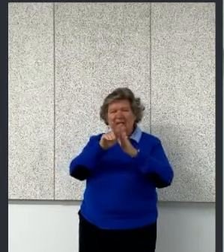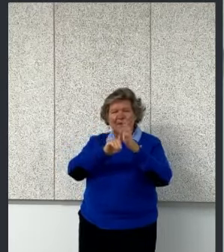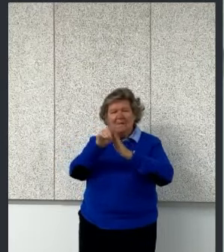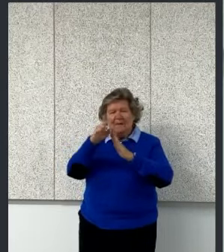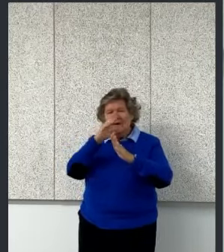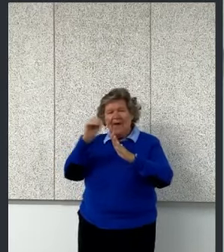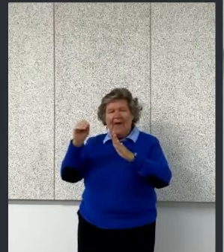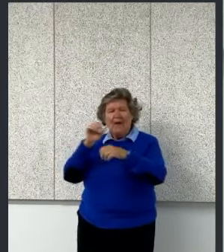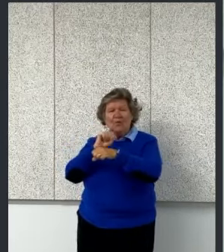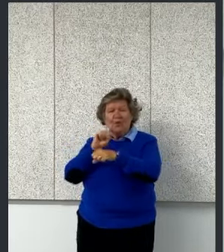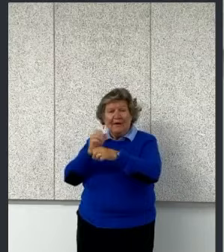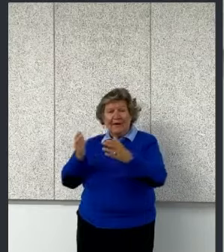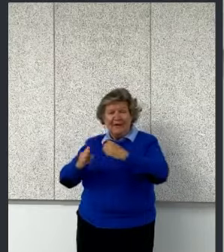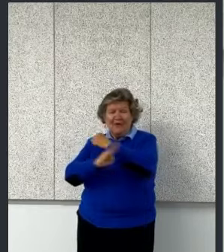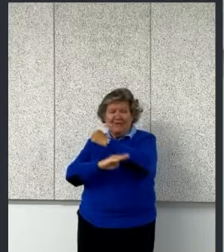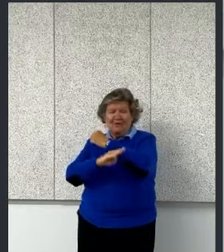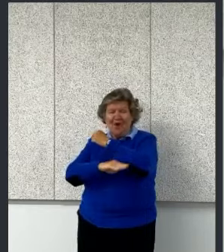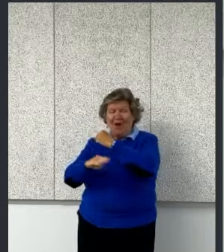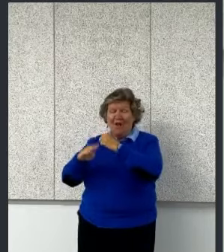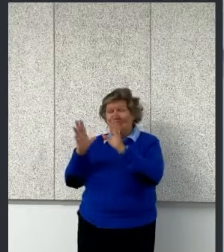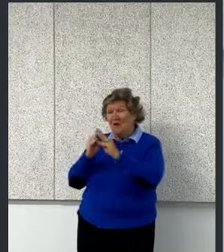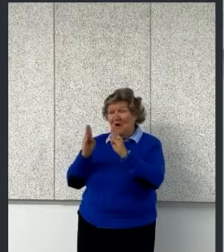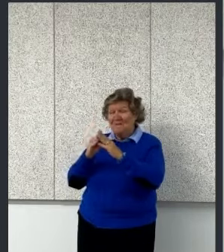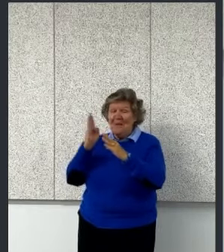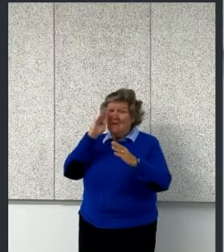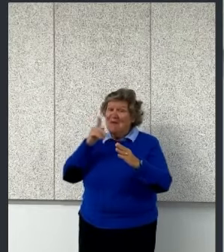here at Art New York's Fall Forum. It will be live streamed.